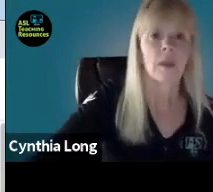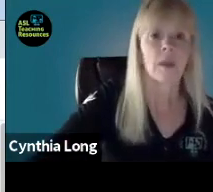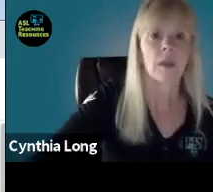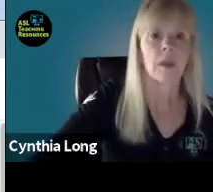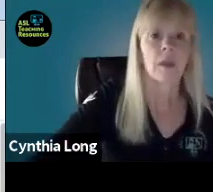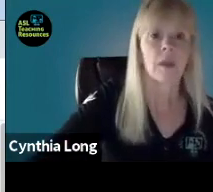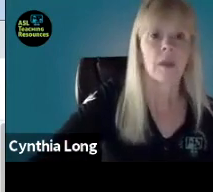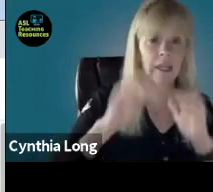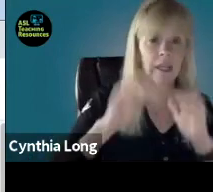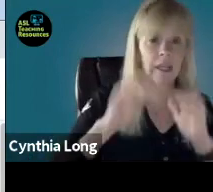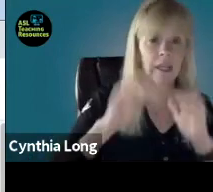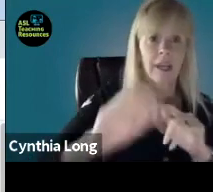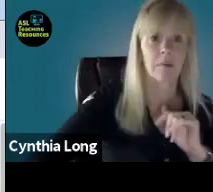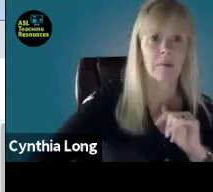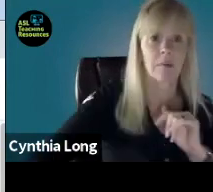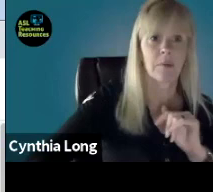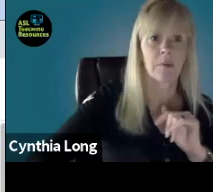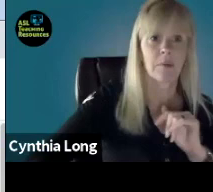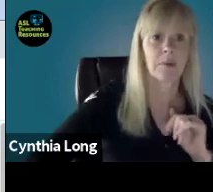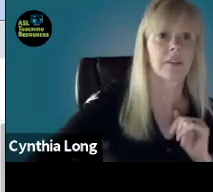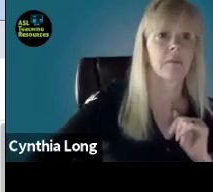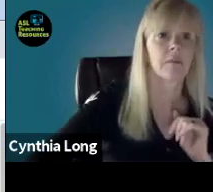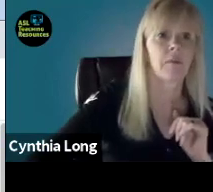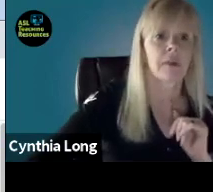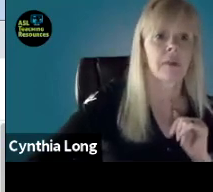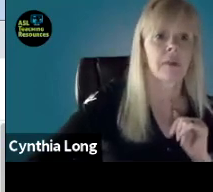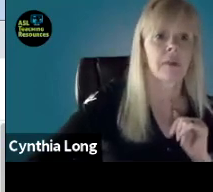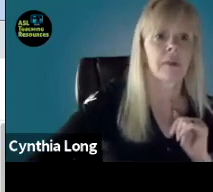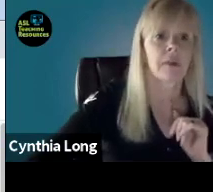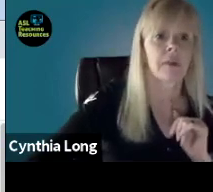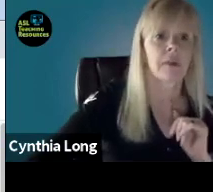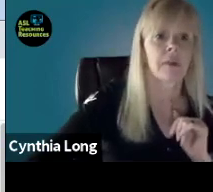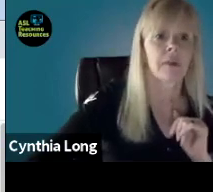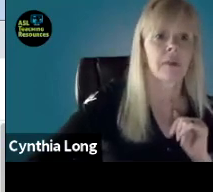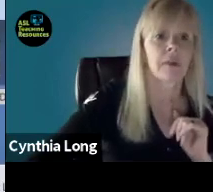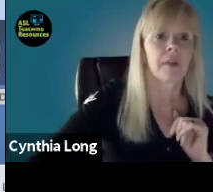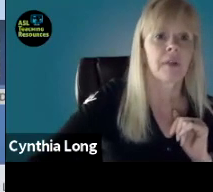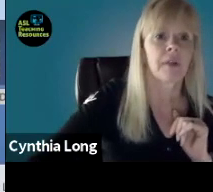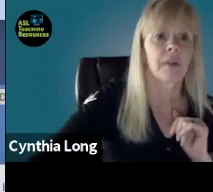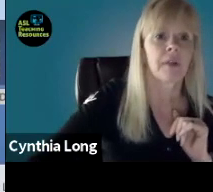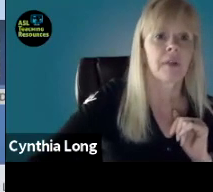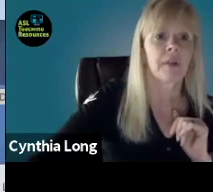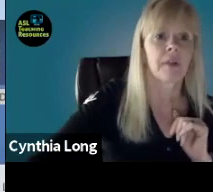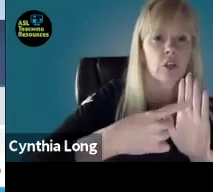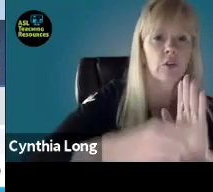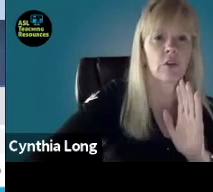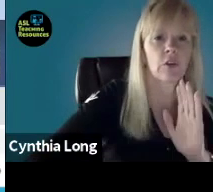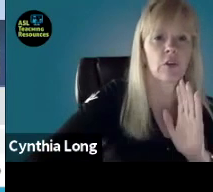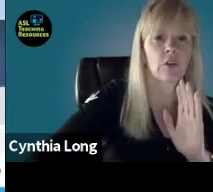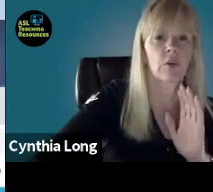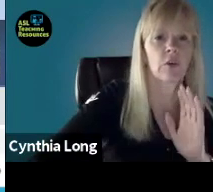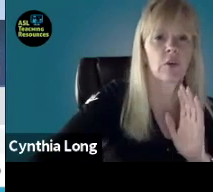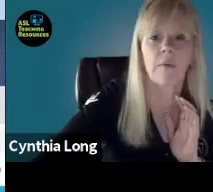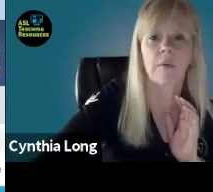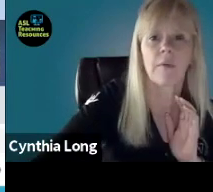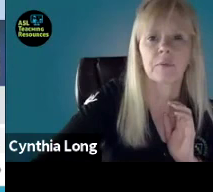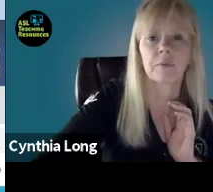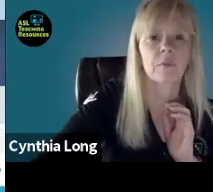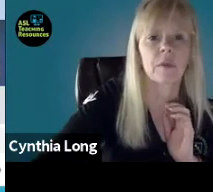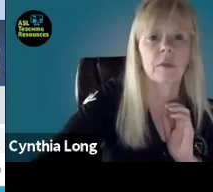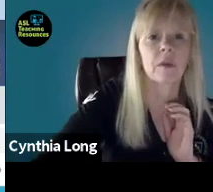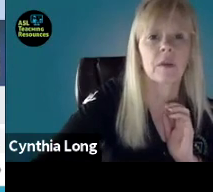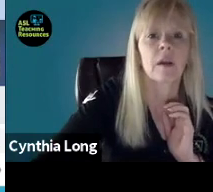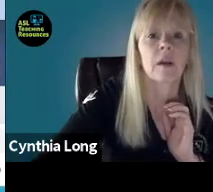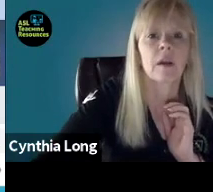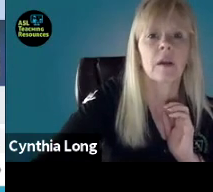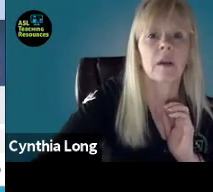Do I have any questions? Go ahead and type them in now. Let me see if you had something else here I was going to show you.